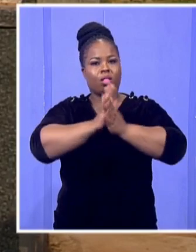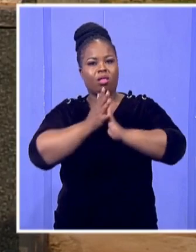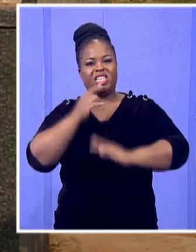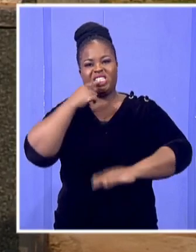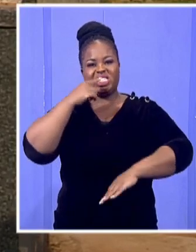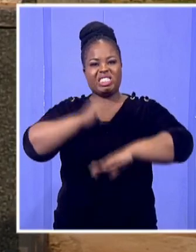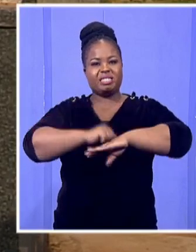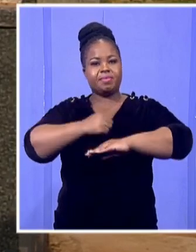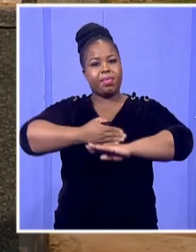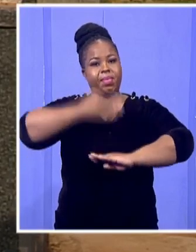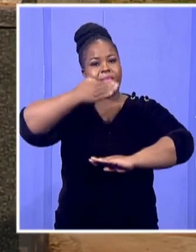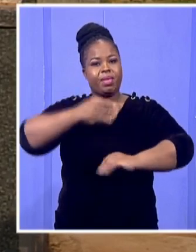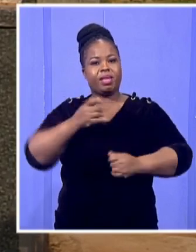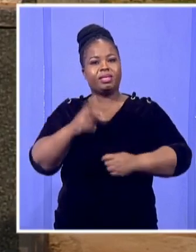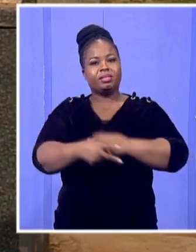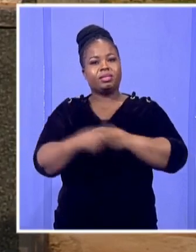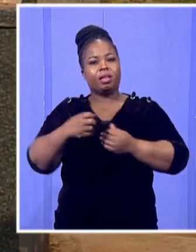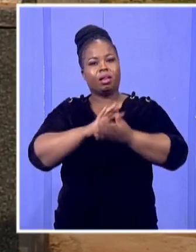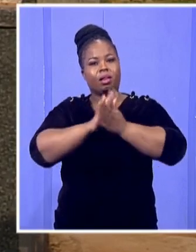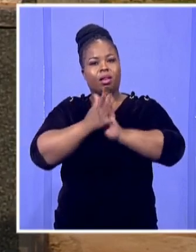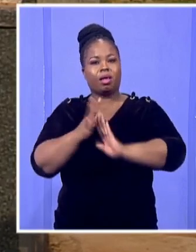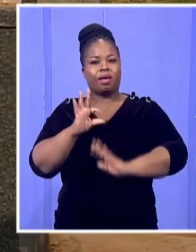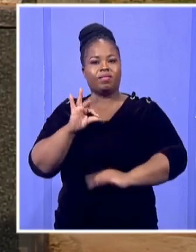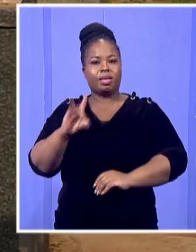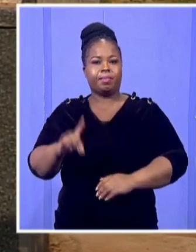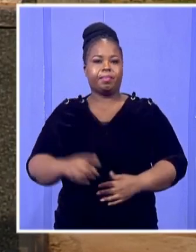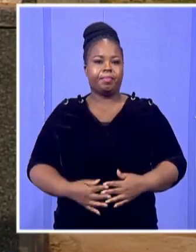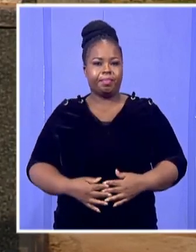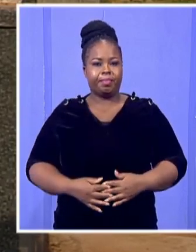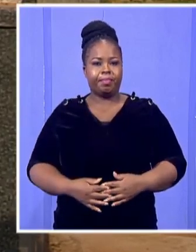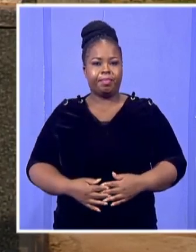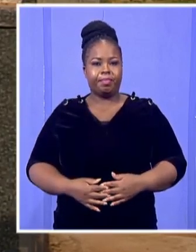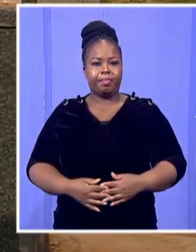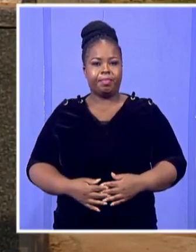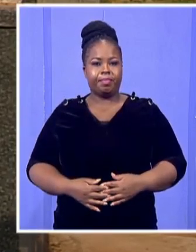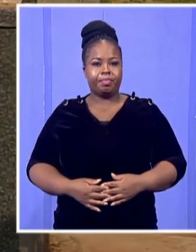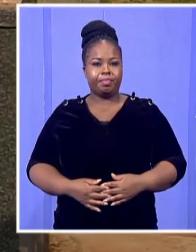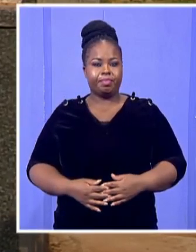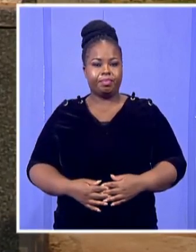daily basis. Ntebo, Mokobo for SABC News, Avalon Cemetery in Soweto.